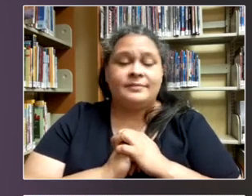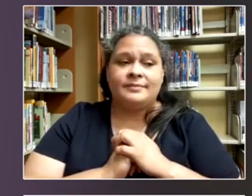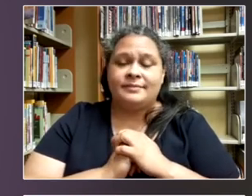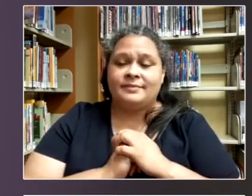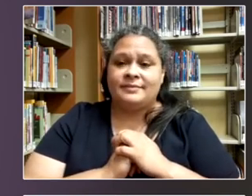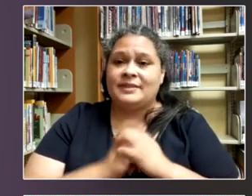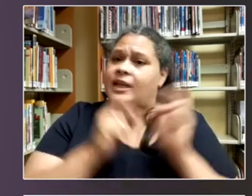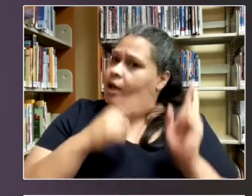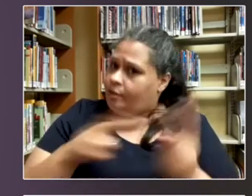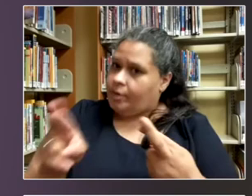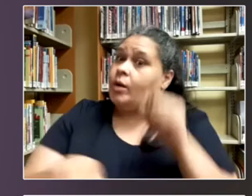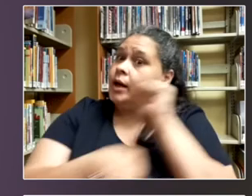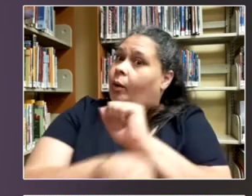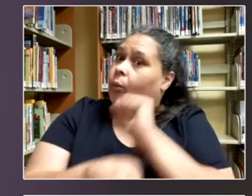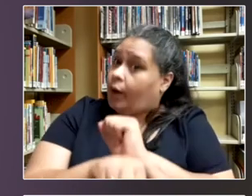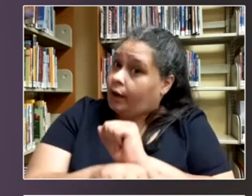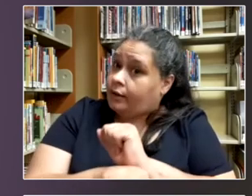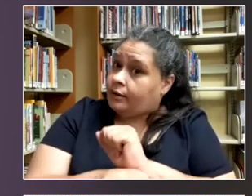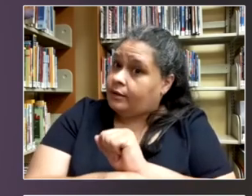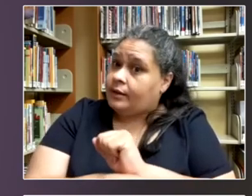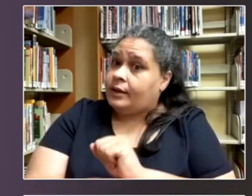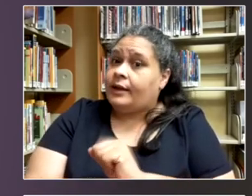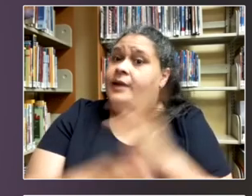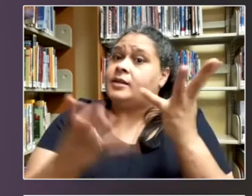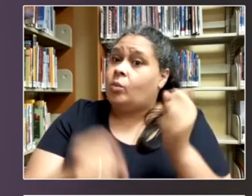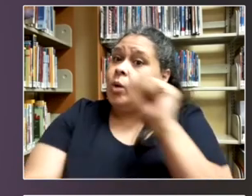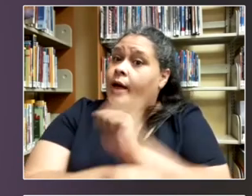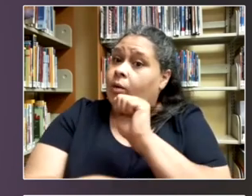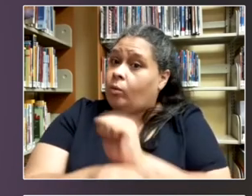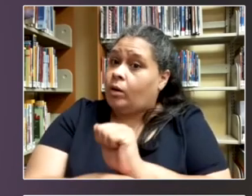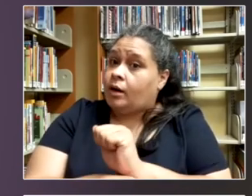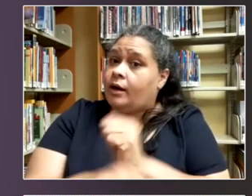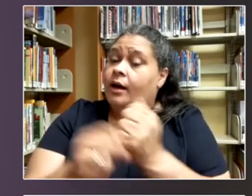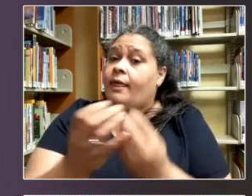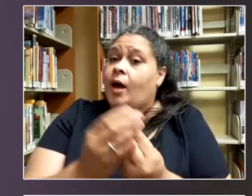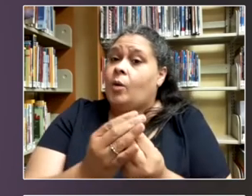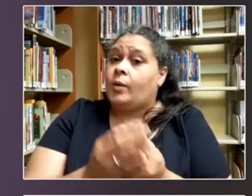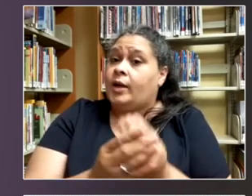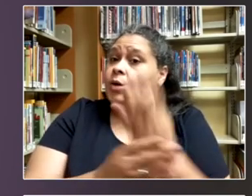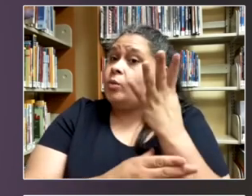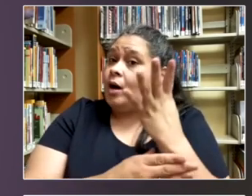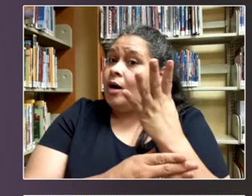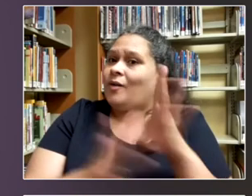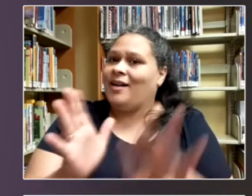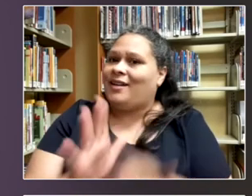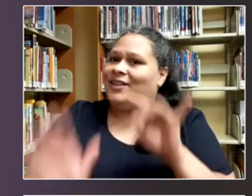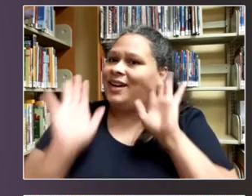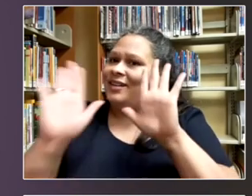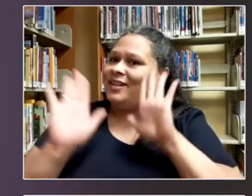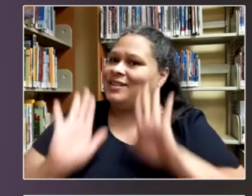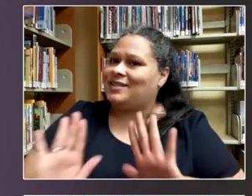Be open to work. It is in the willingness to labor that we mature and find excellence.